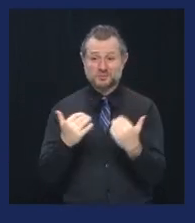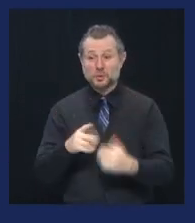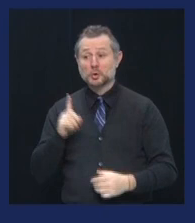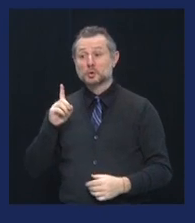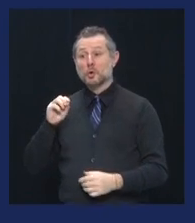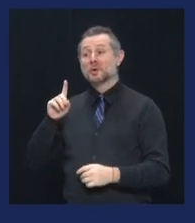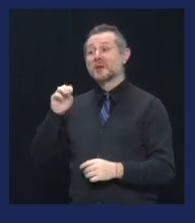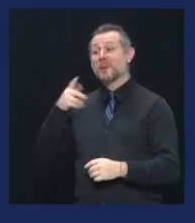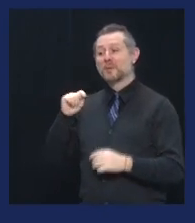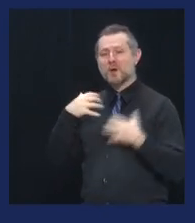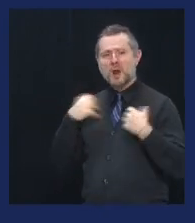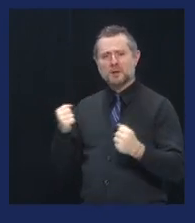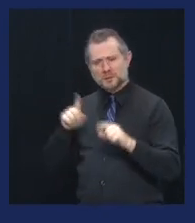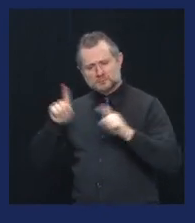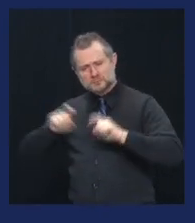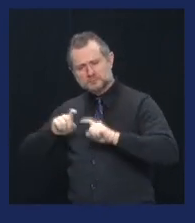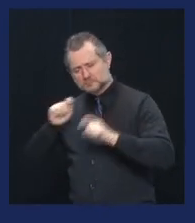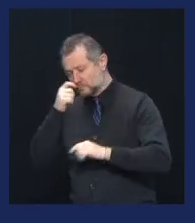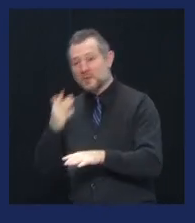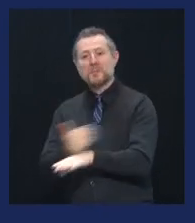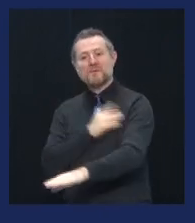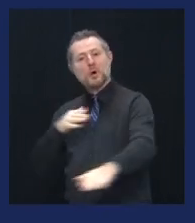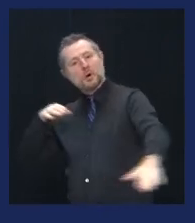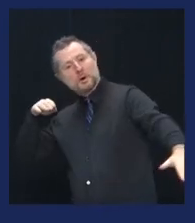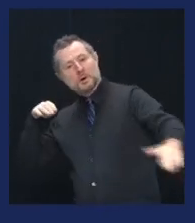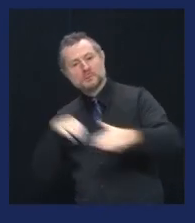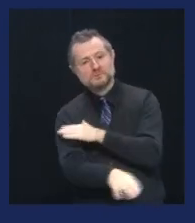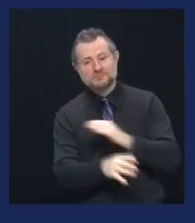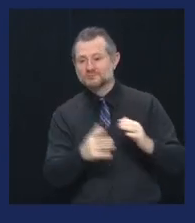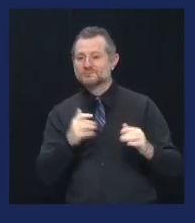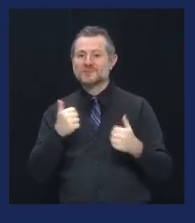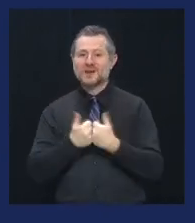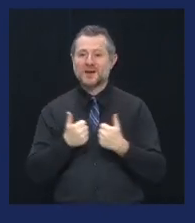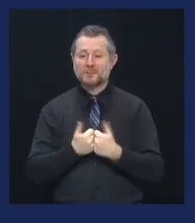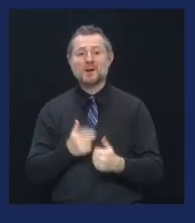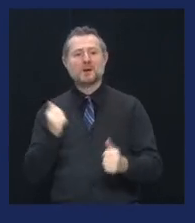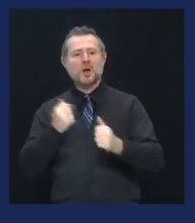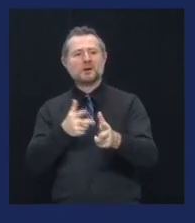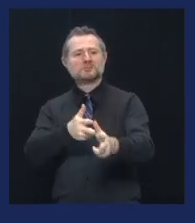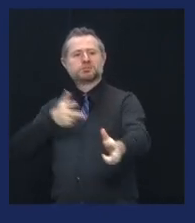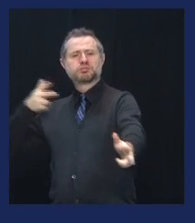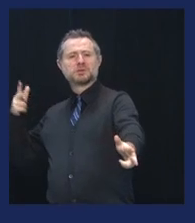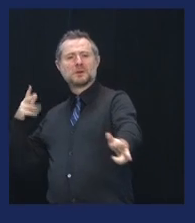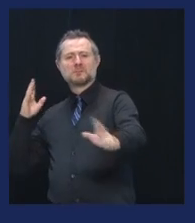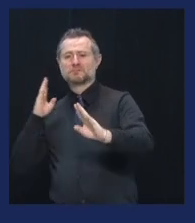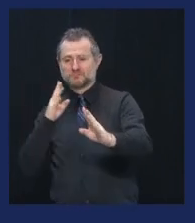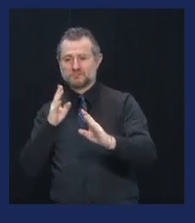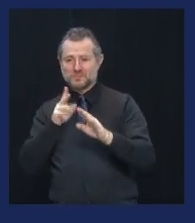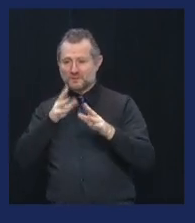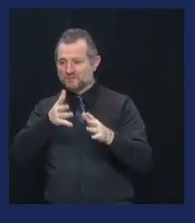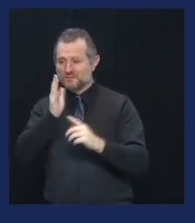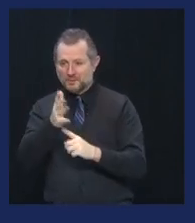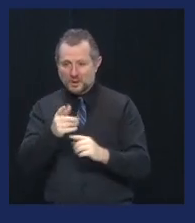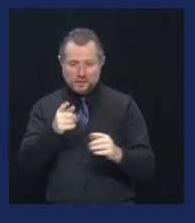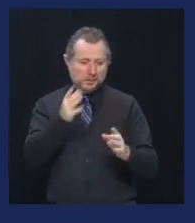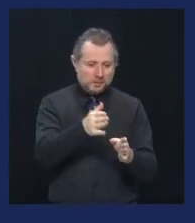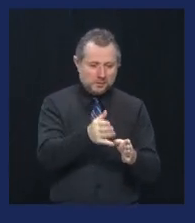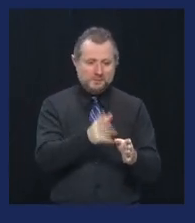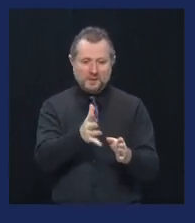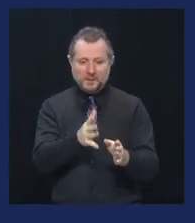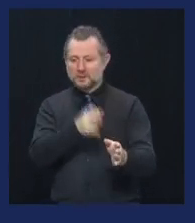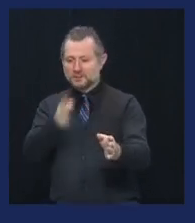before the game. Testing was done in a drive-thru at approximately 5 minutes per